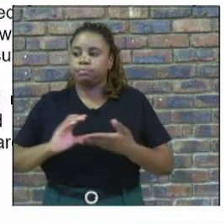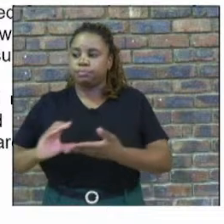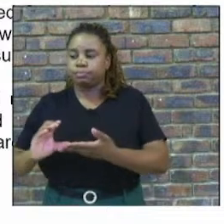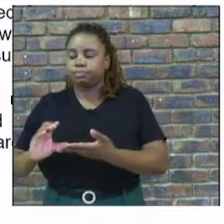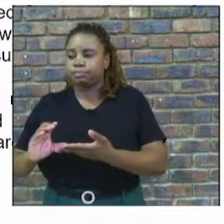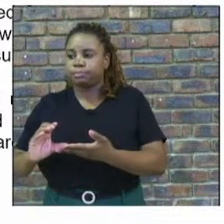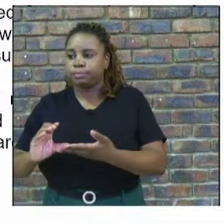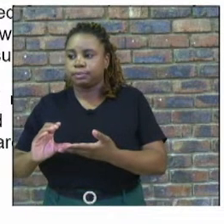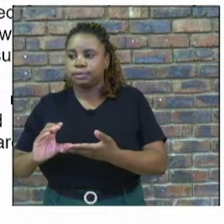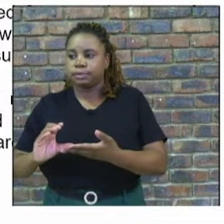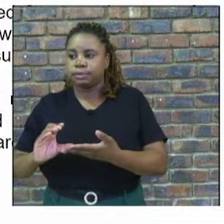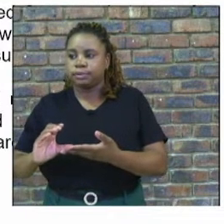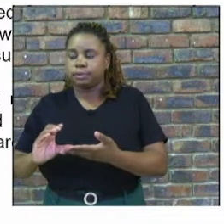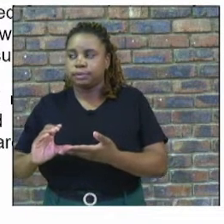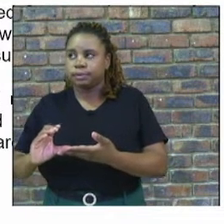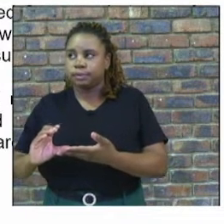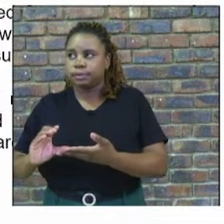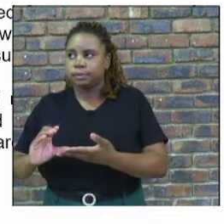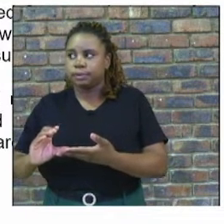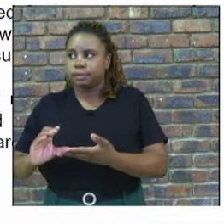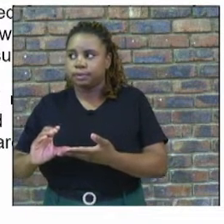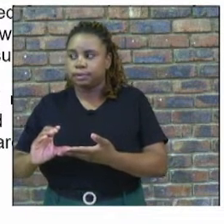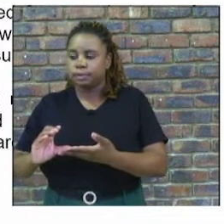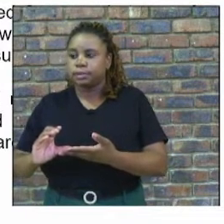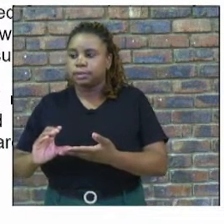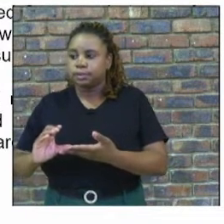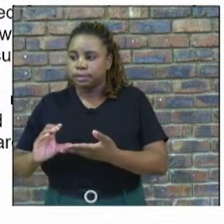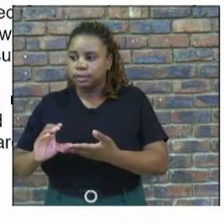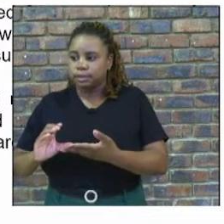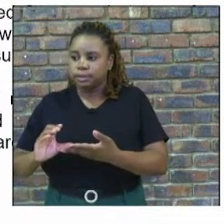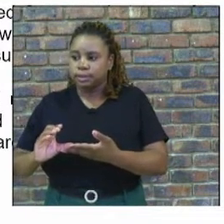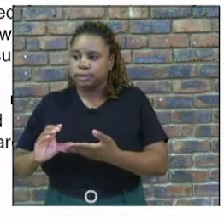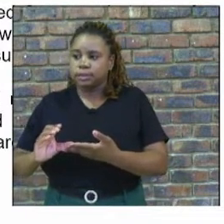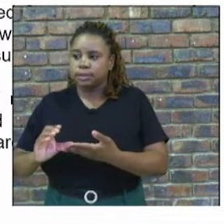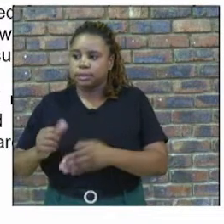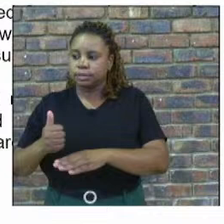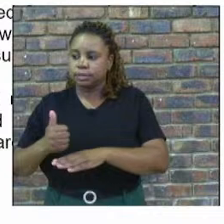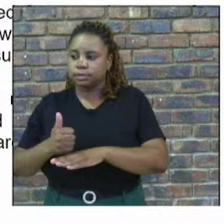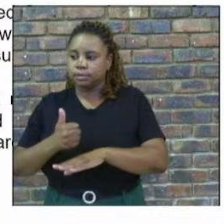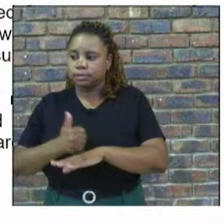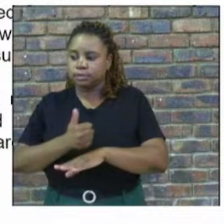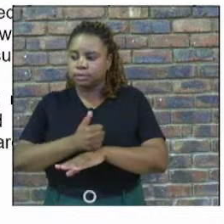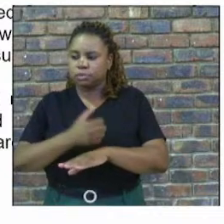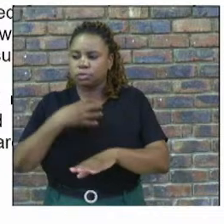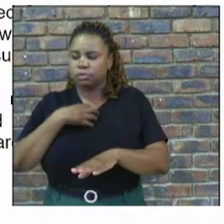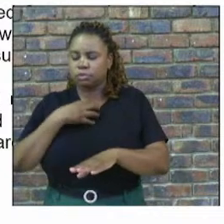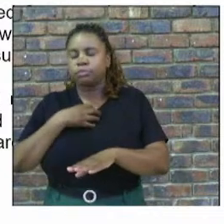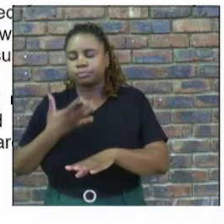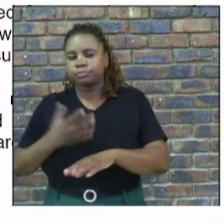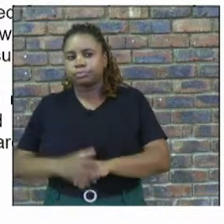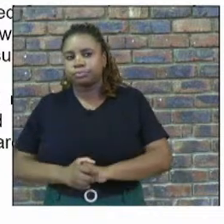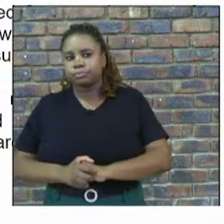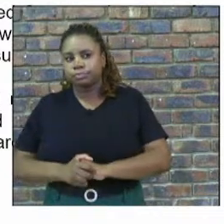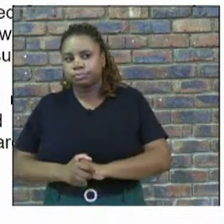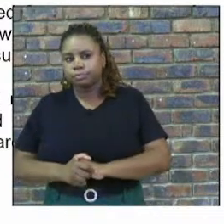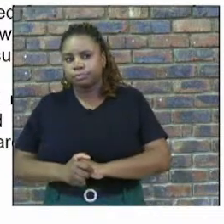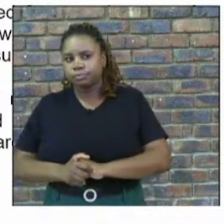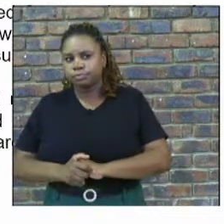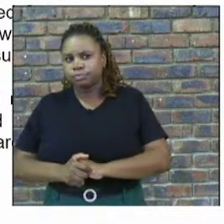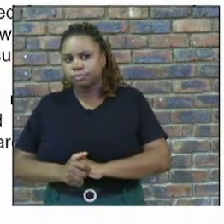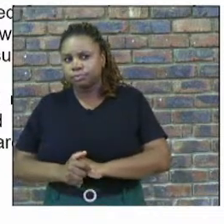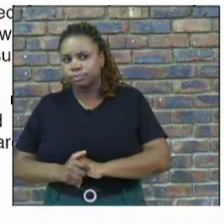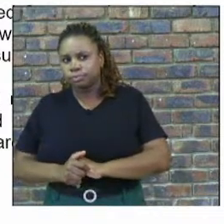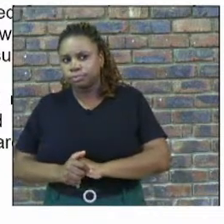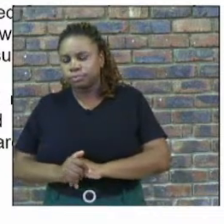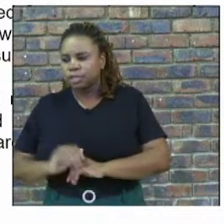rationalization of the number of state-owned entities. The formation of this SIDFA, it was a